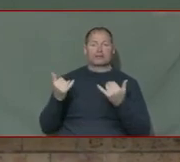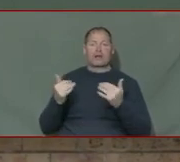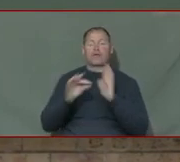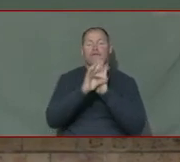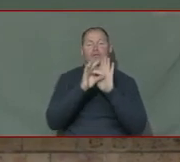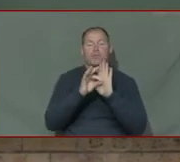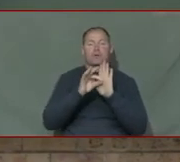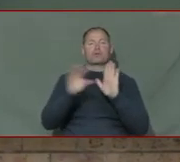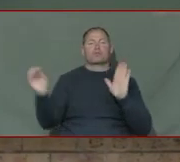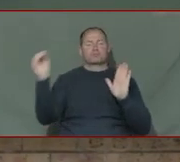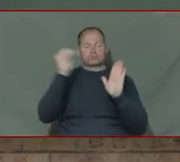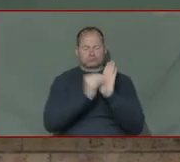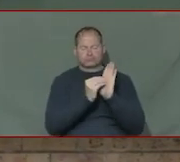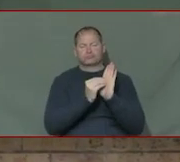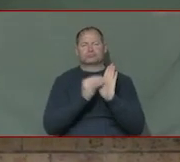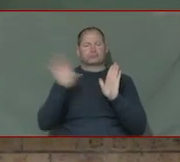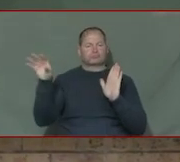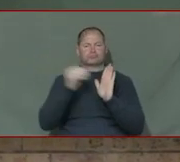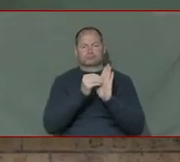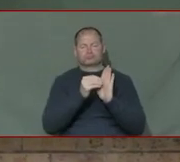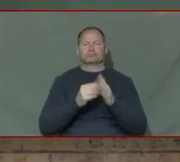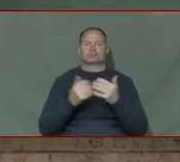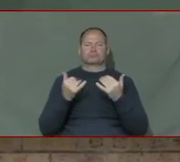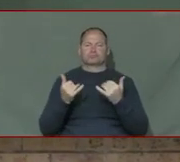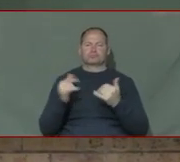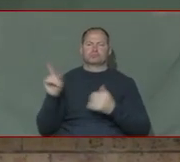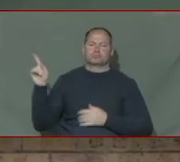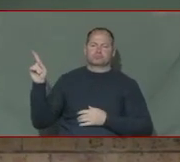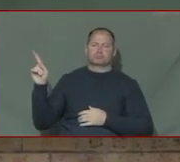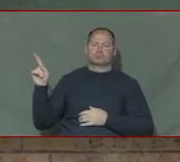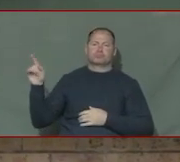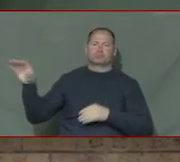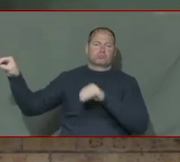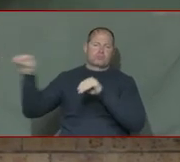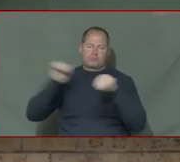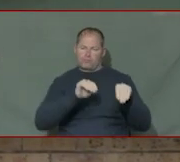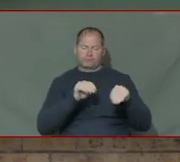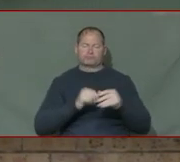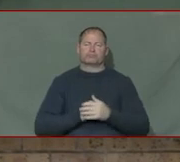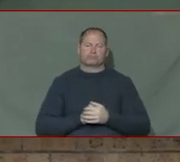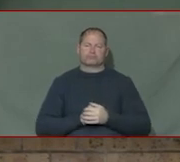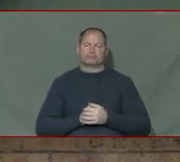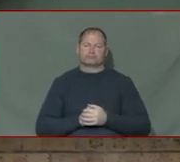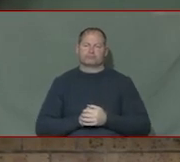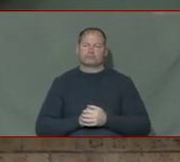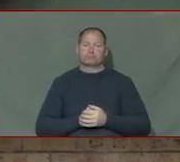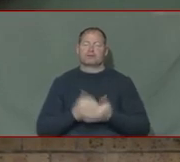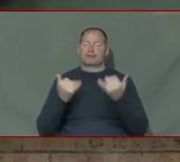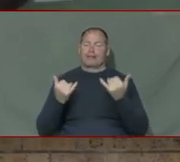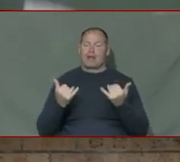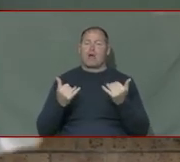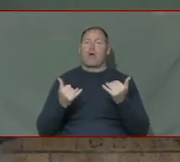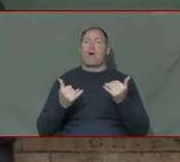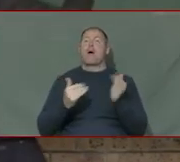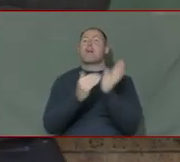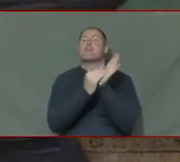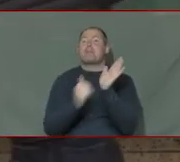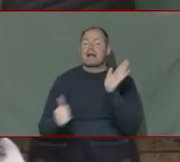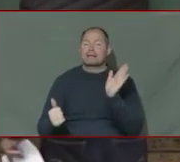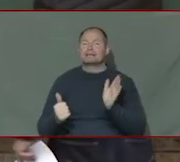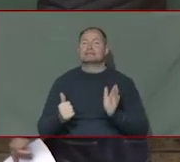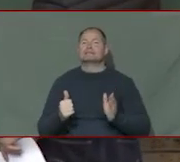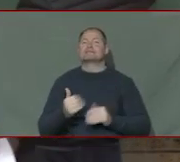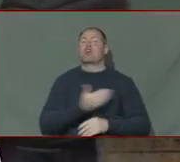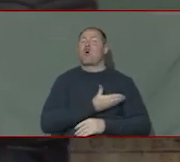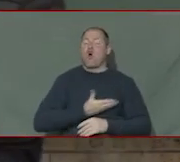formula. So it is a quarter pi, x minus x squared, or to be squared, minus a half. The base, this here